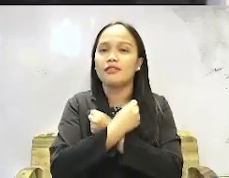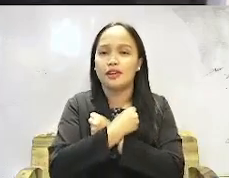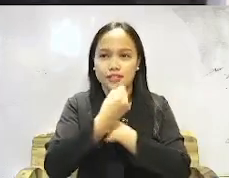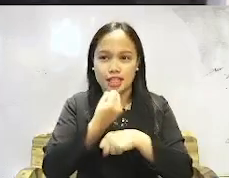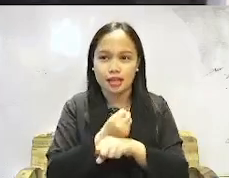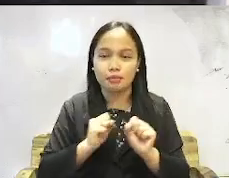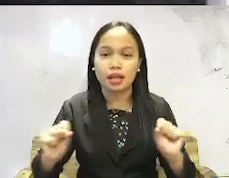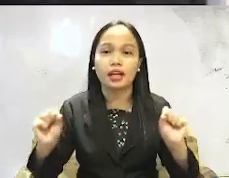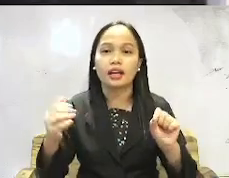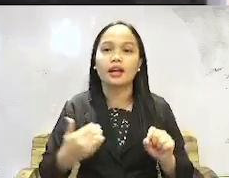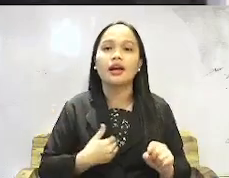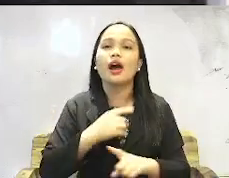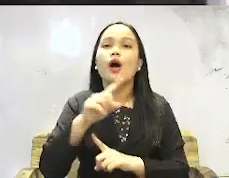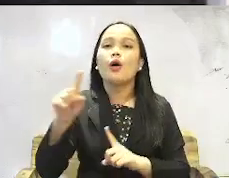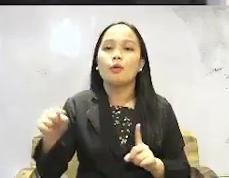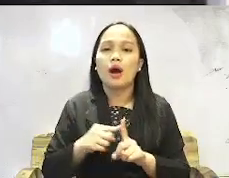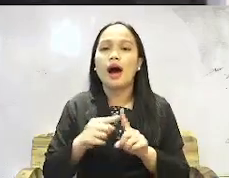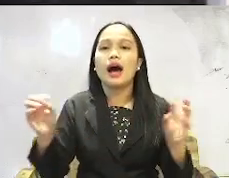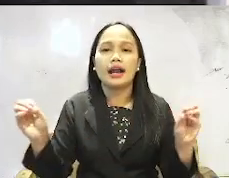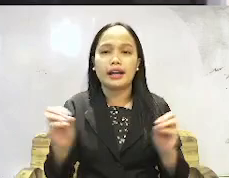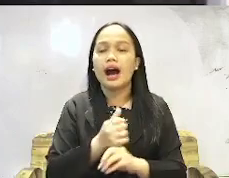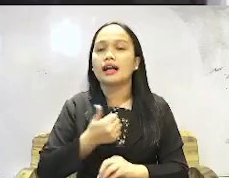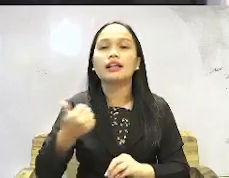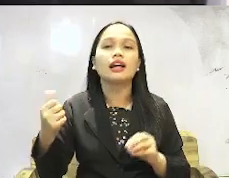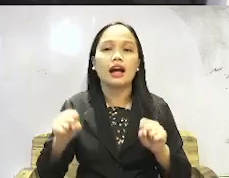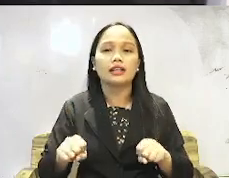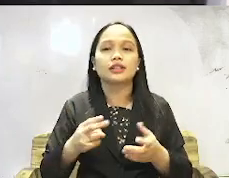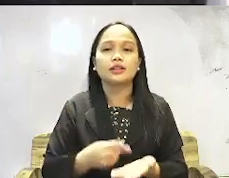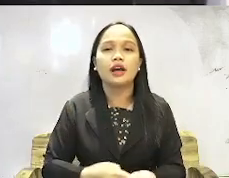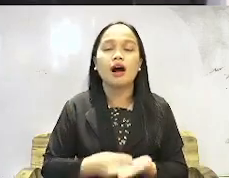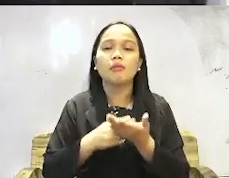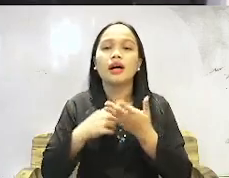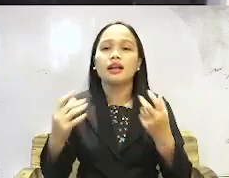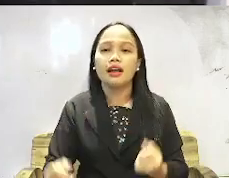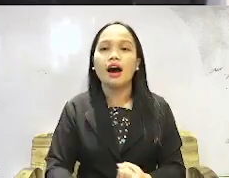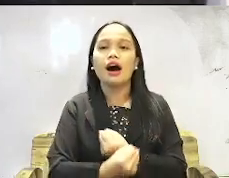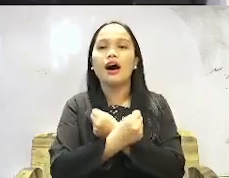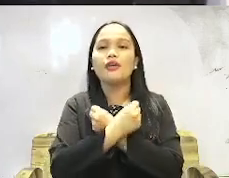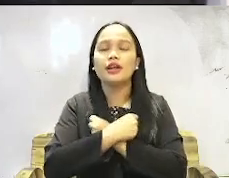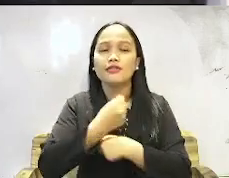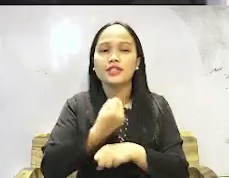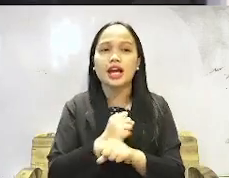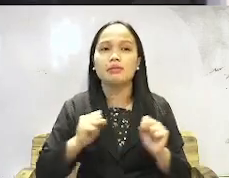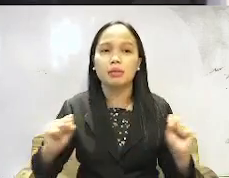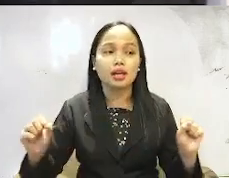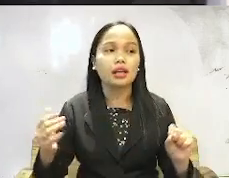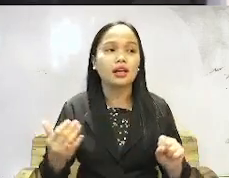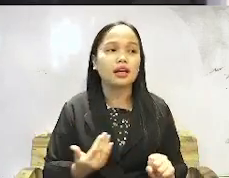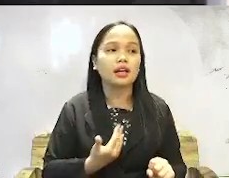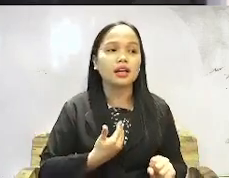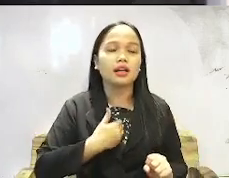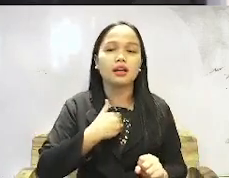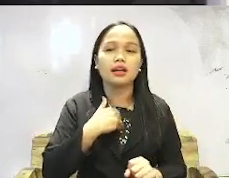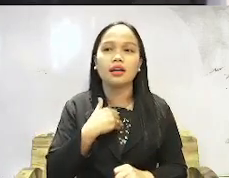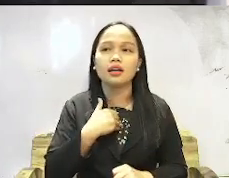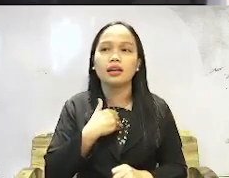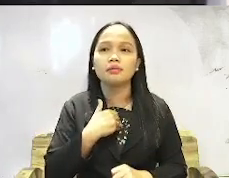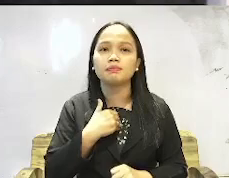love lifted me. When nothing else could help, love lifted me.